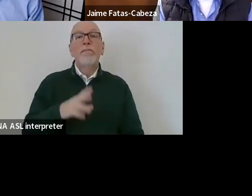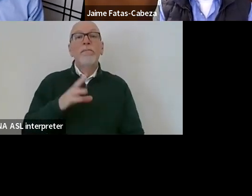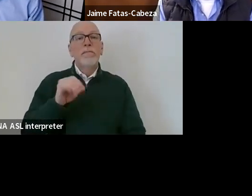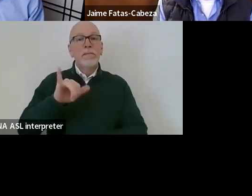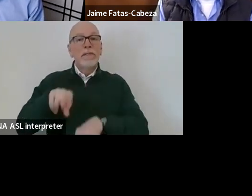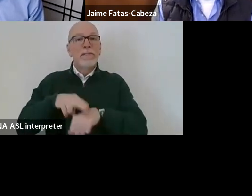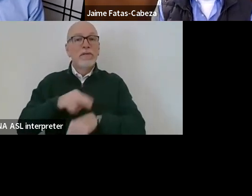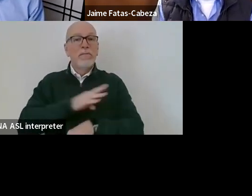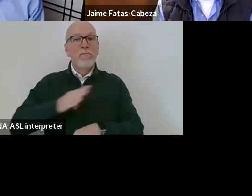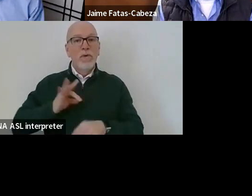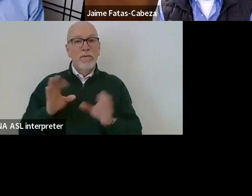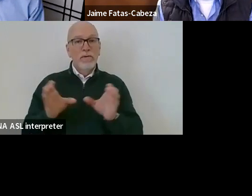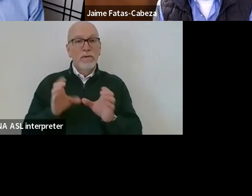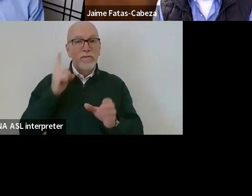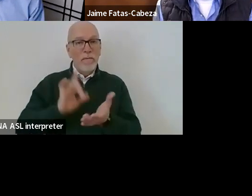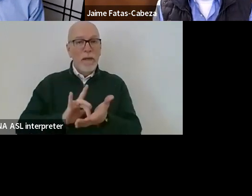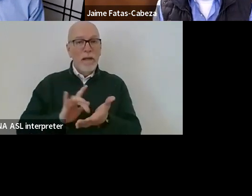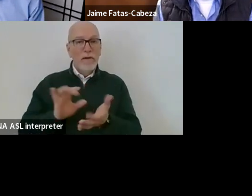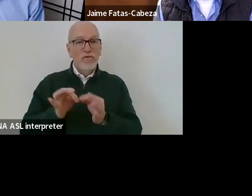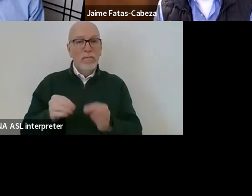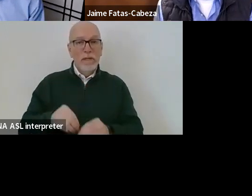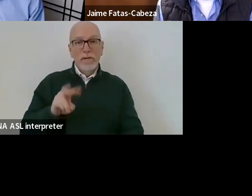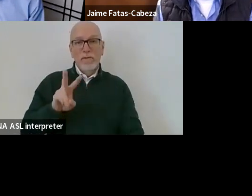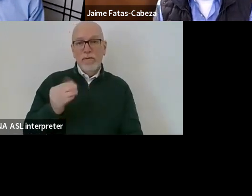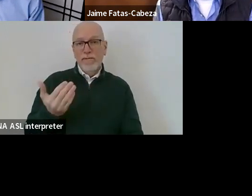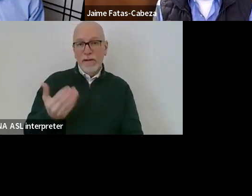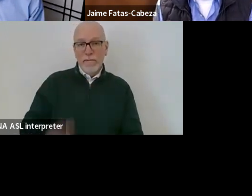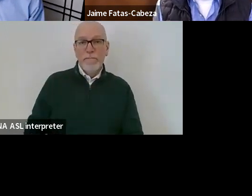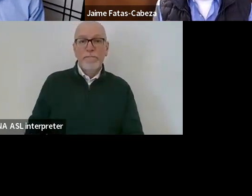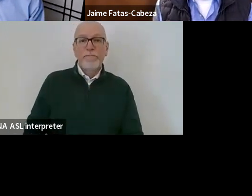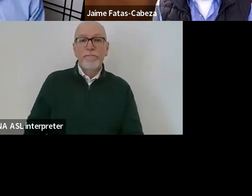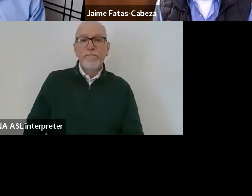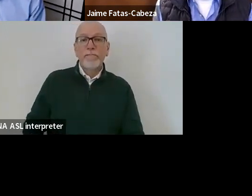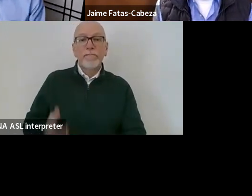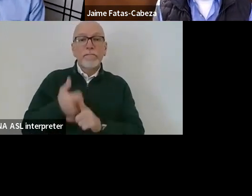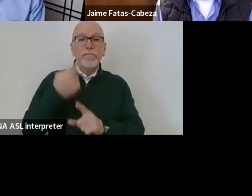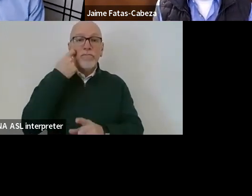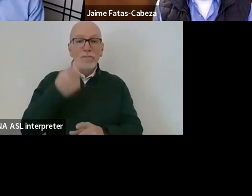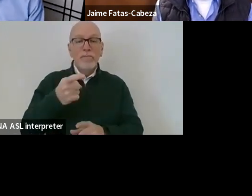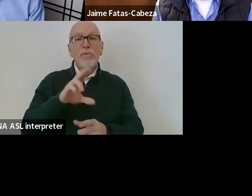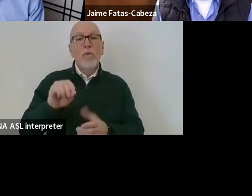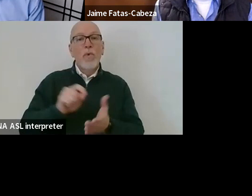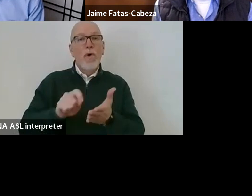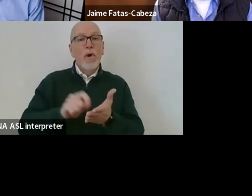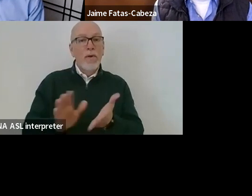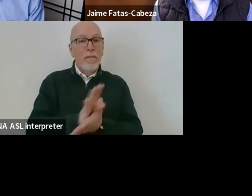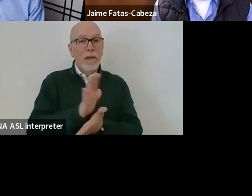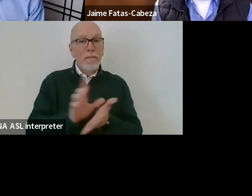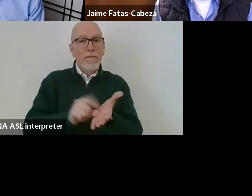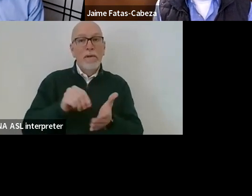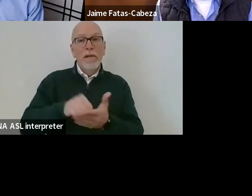National Board of Certification for Medical Interpreters in 2015. He recently co-authored a paper published in